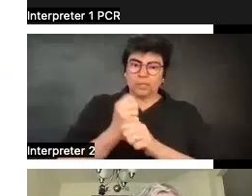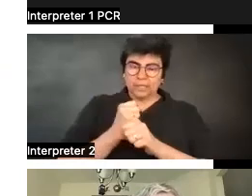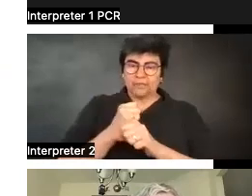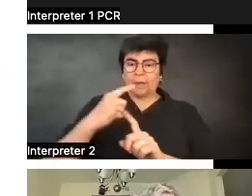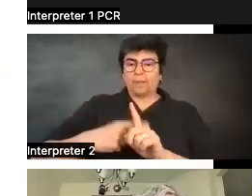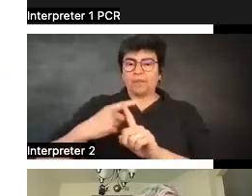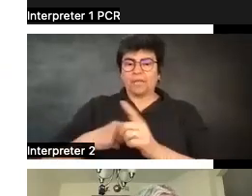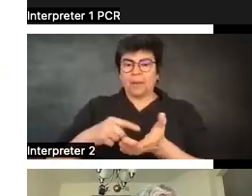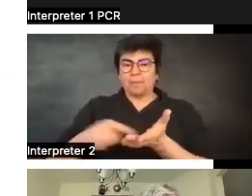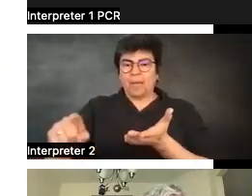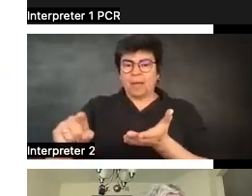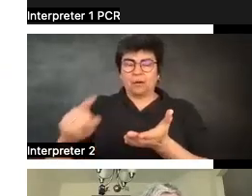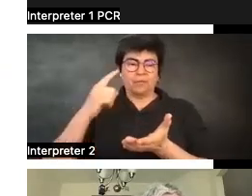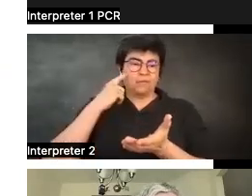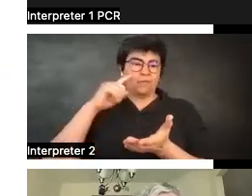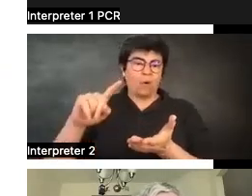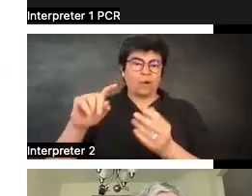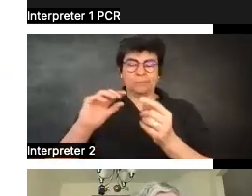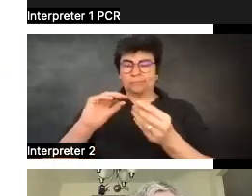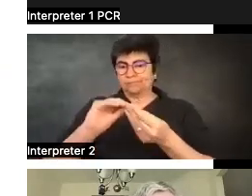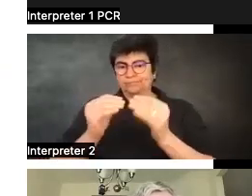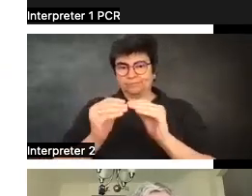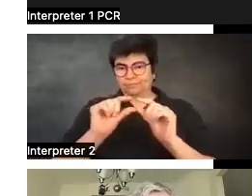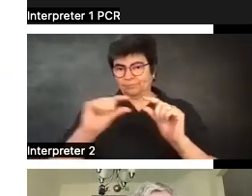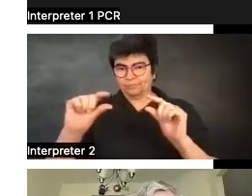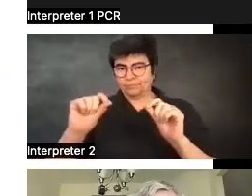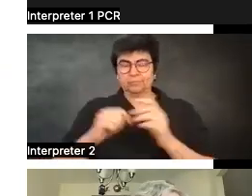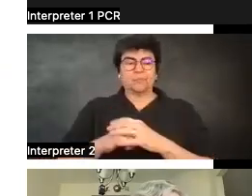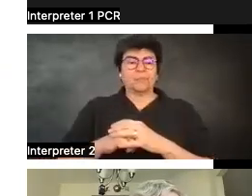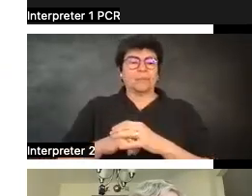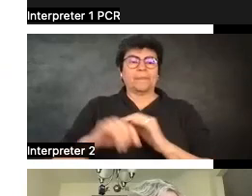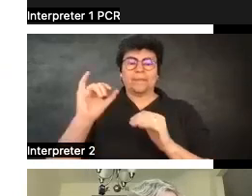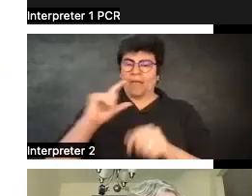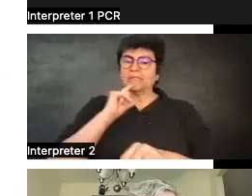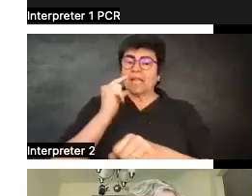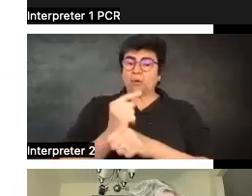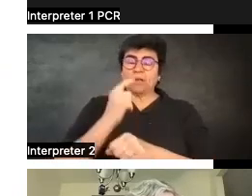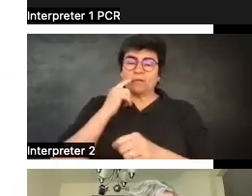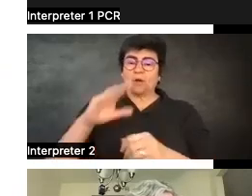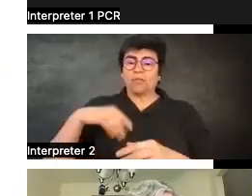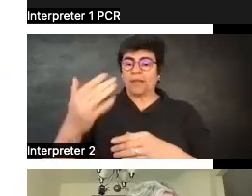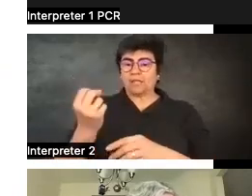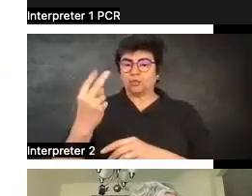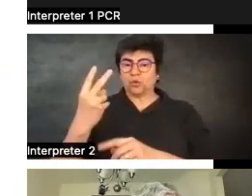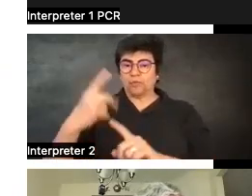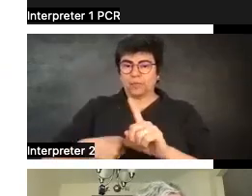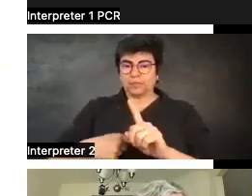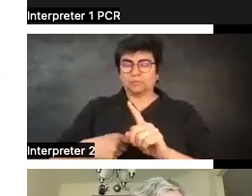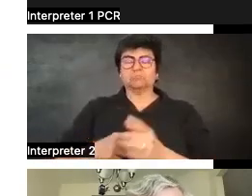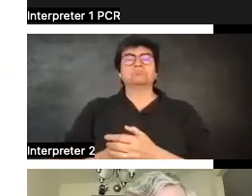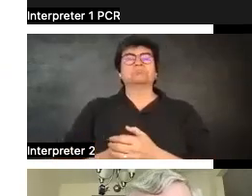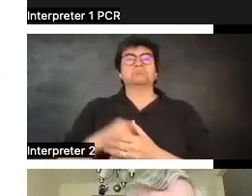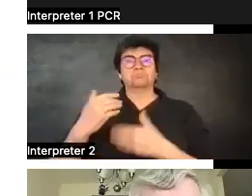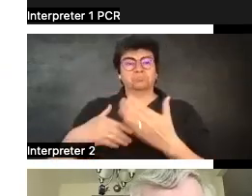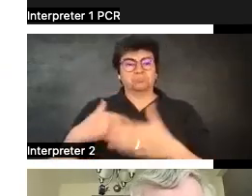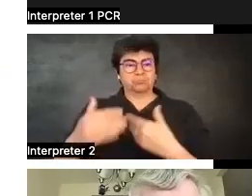monthly payout of so much, and that's guaranteed for the next 12 months. And then that'll